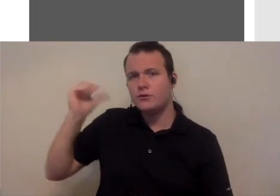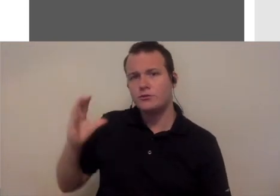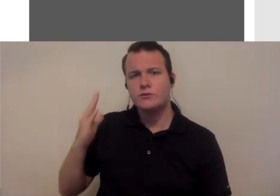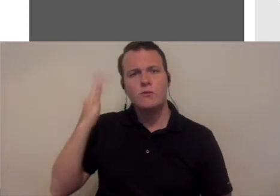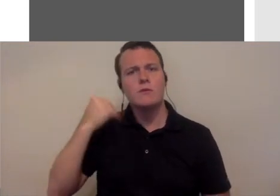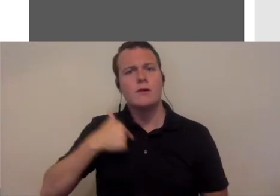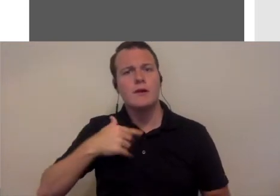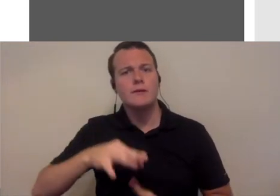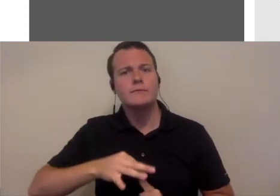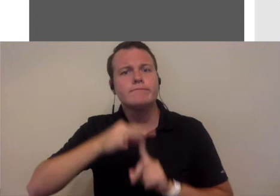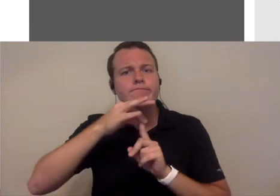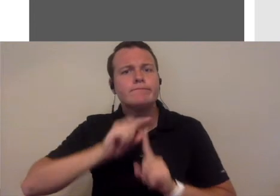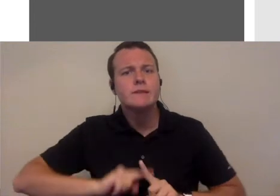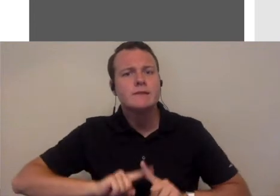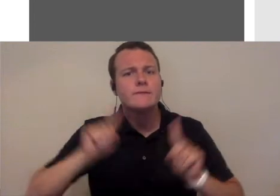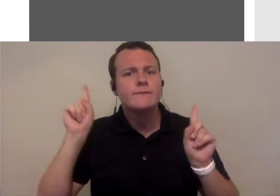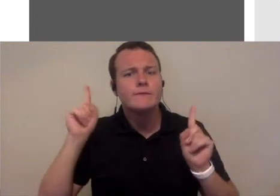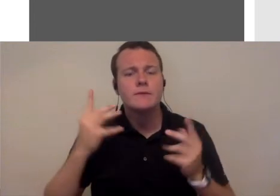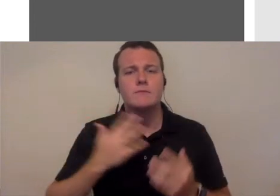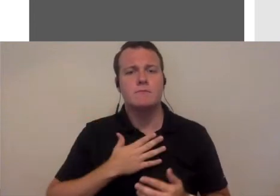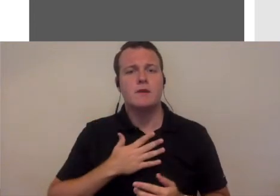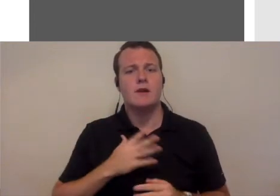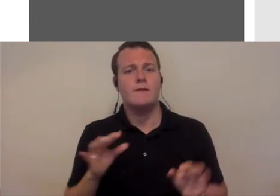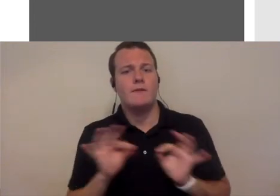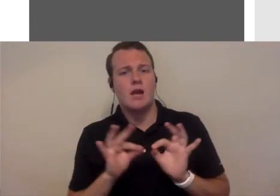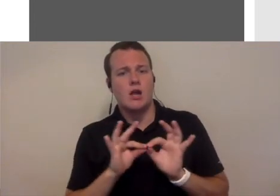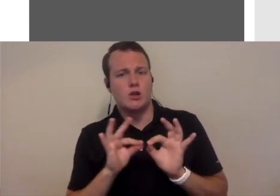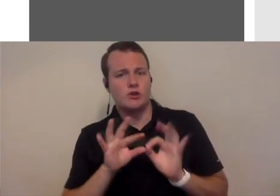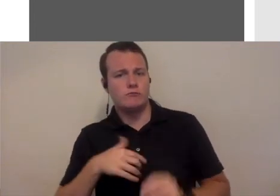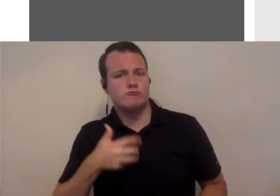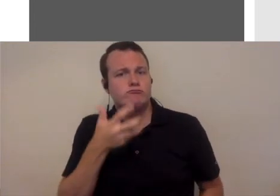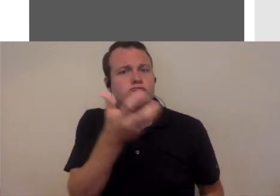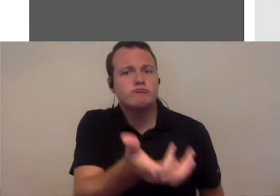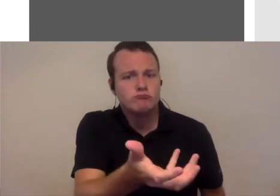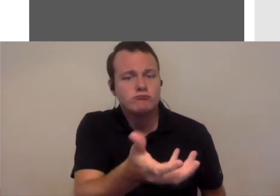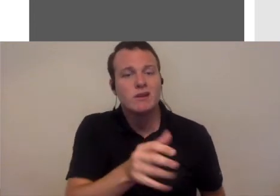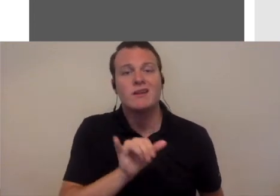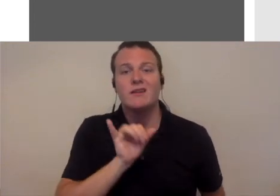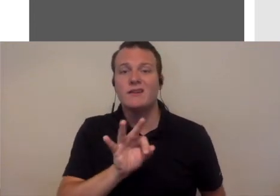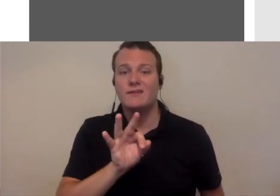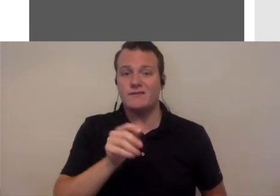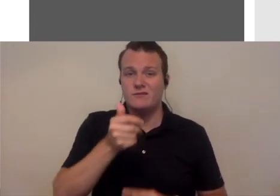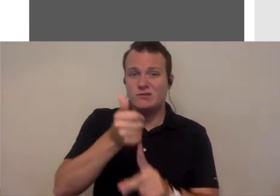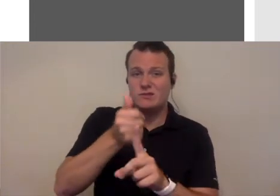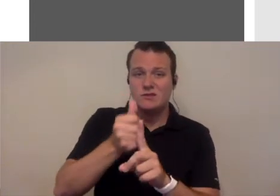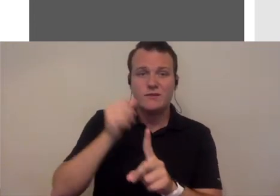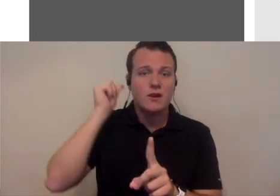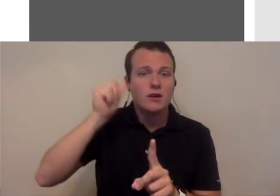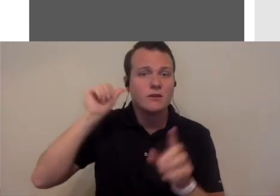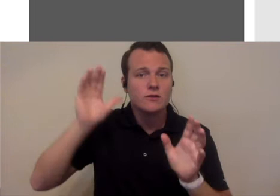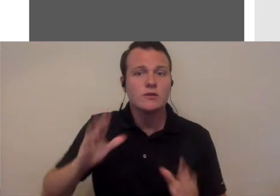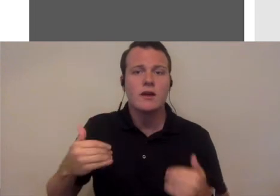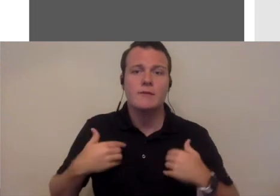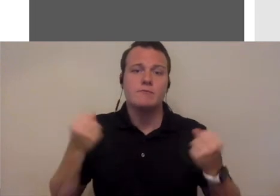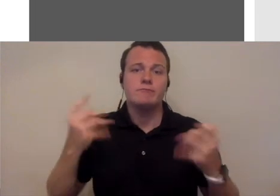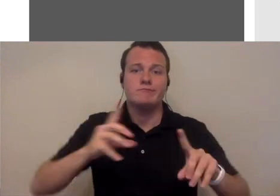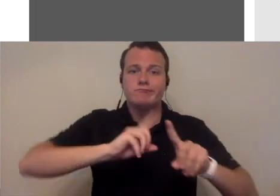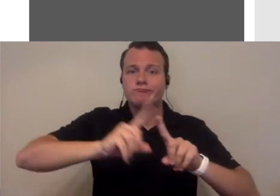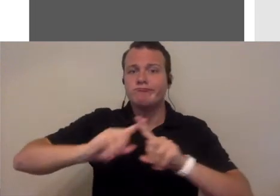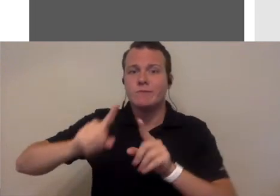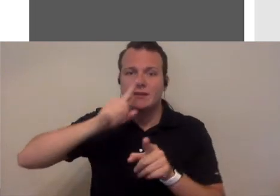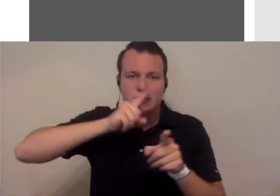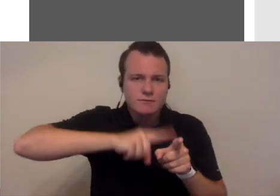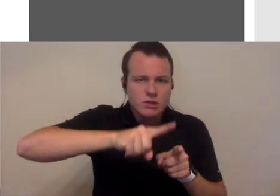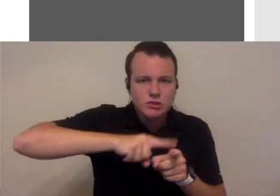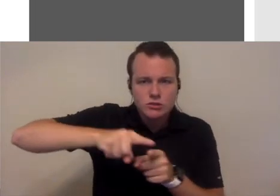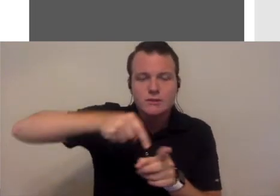you different? What value can you bring? If you're an audiologist who has multi-specialties in your office,